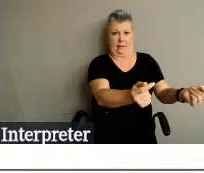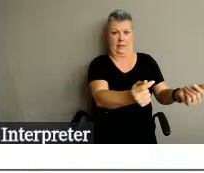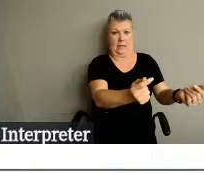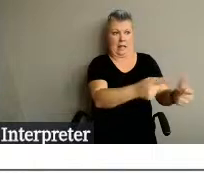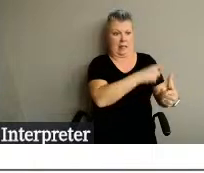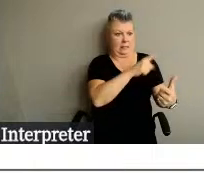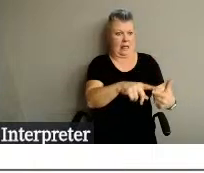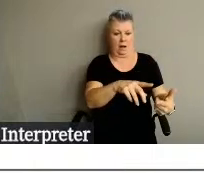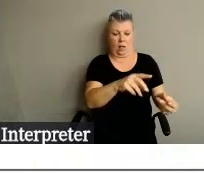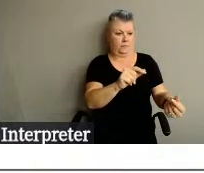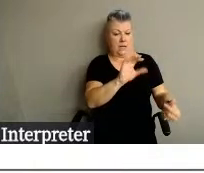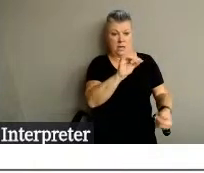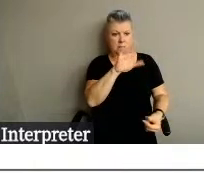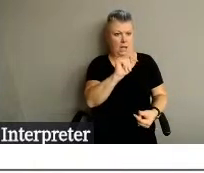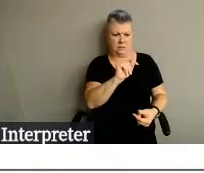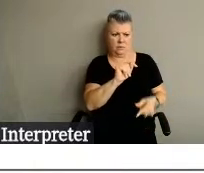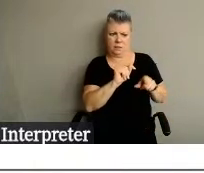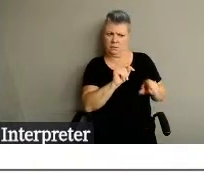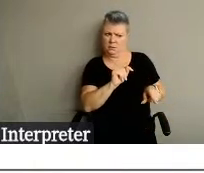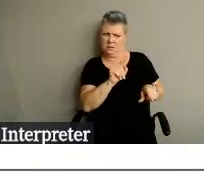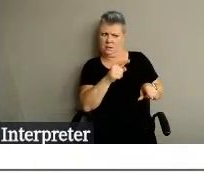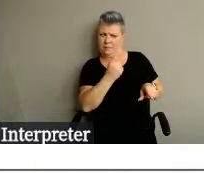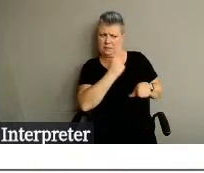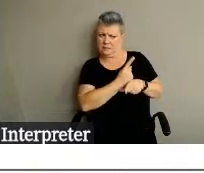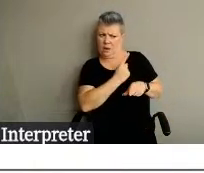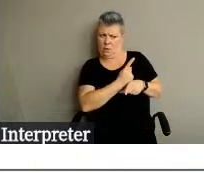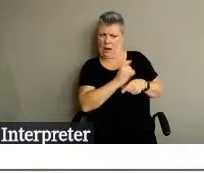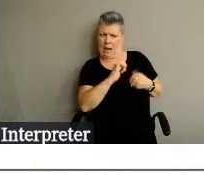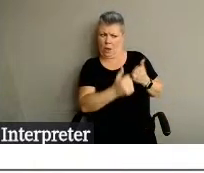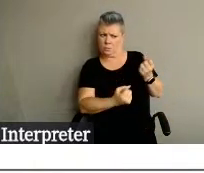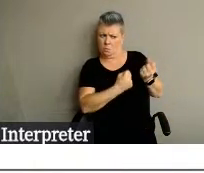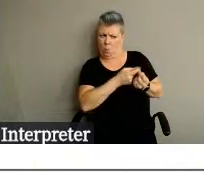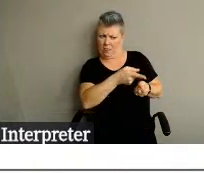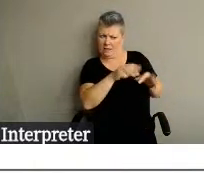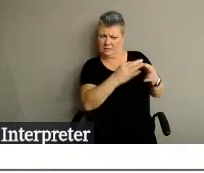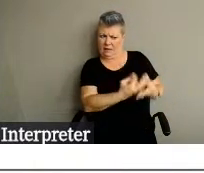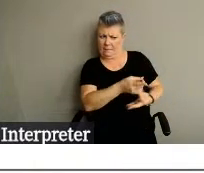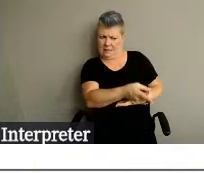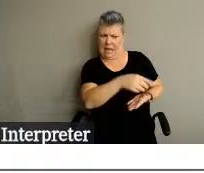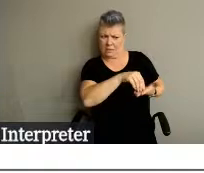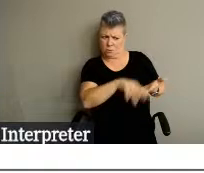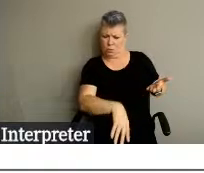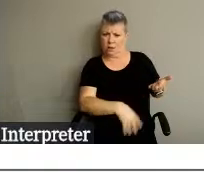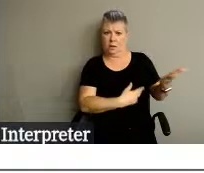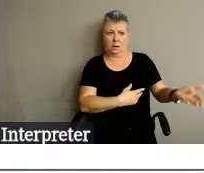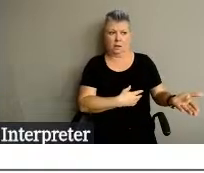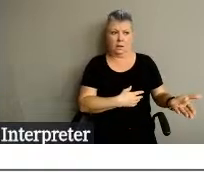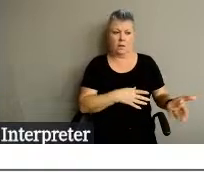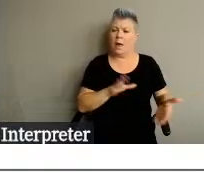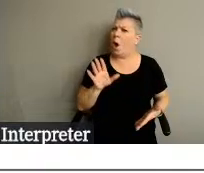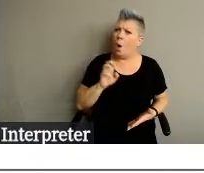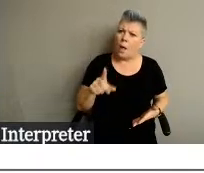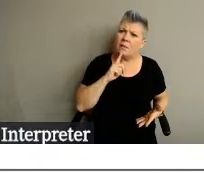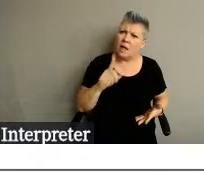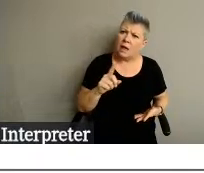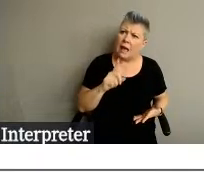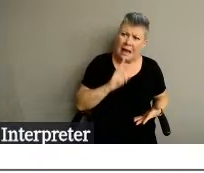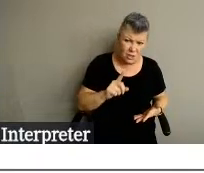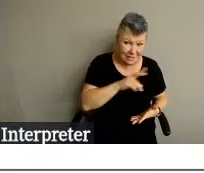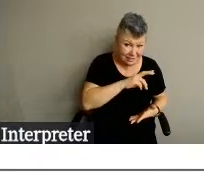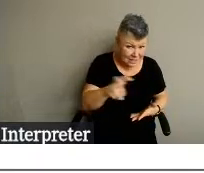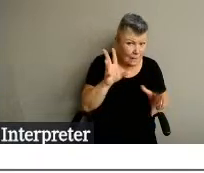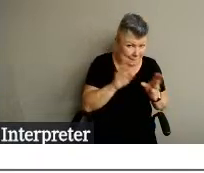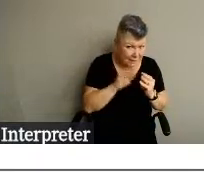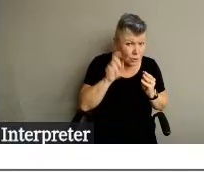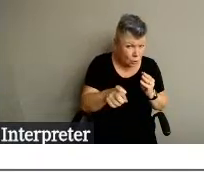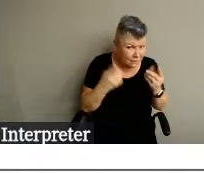October and we're like, something's not right. How can we support this student and this family? And they're like, oh, well, actually, this transition meeting should have